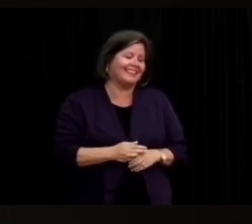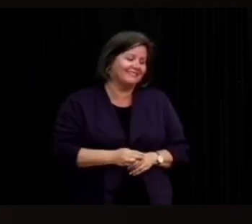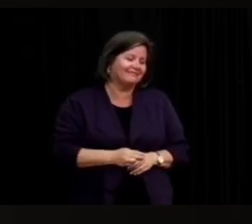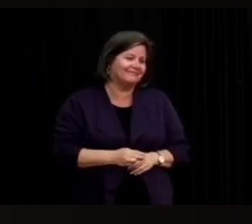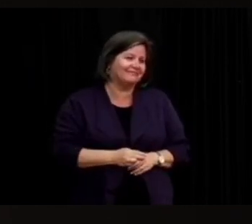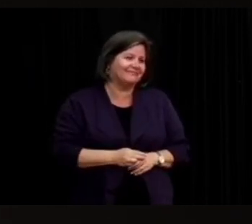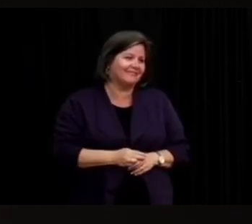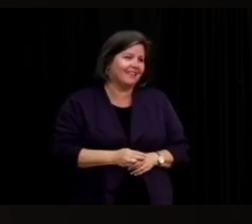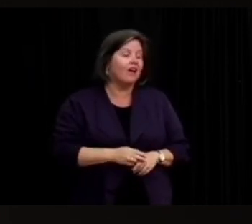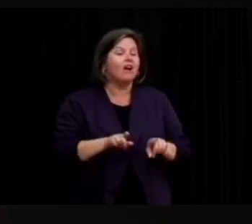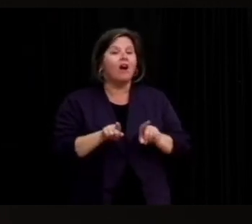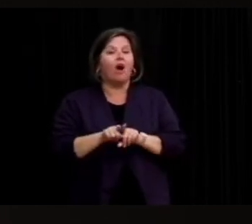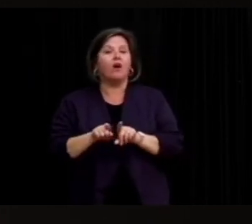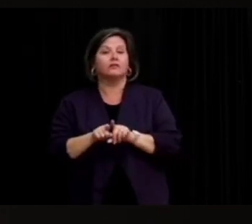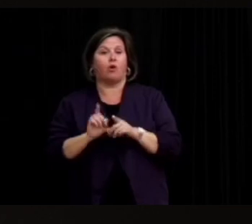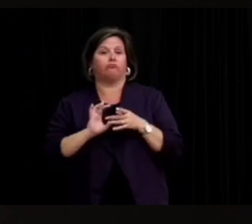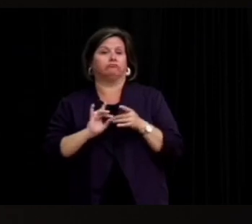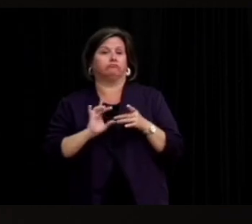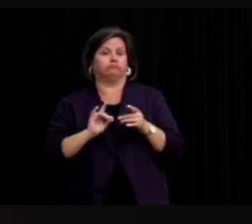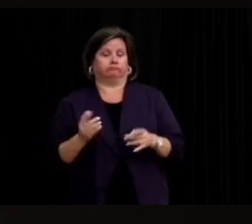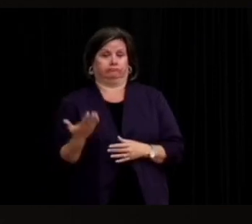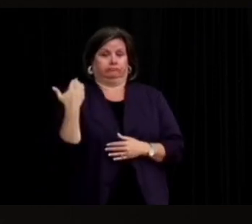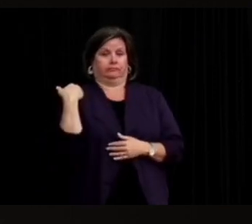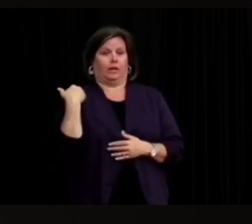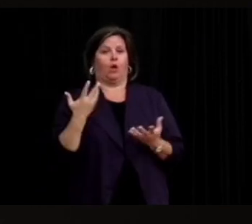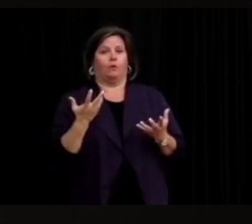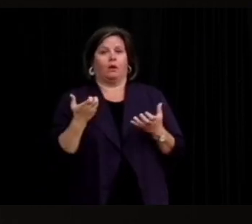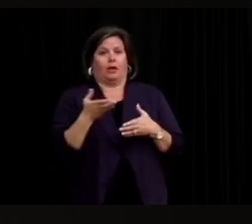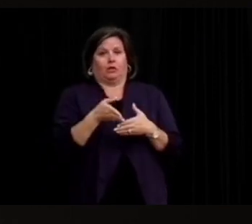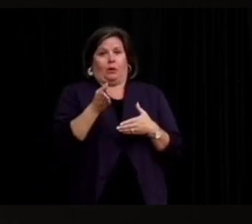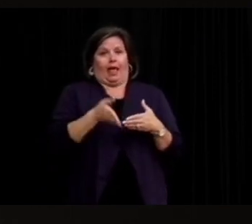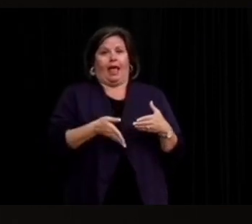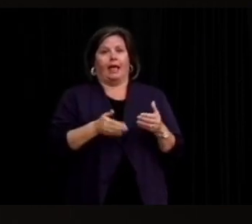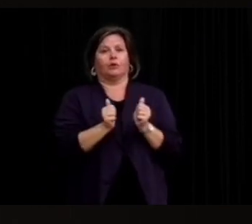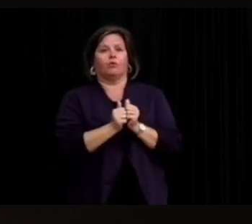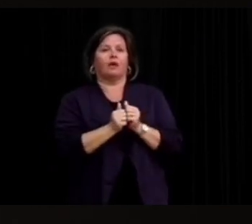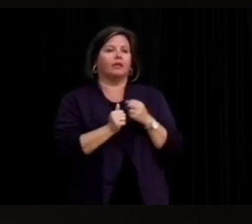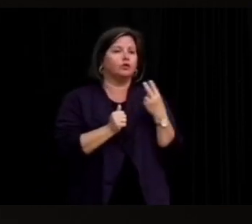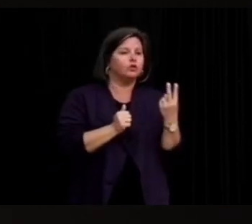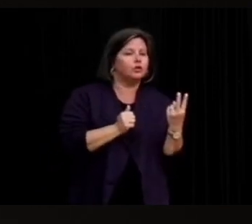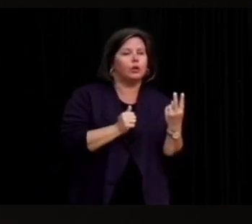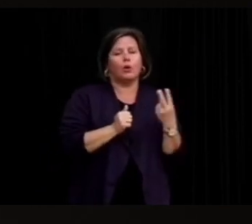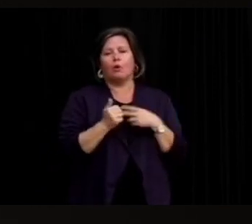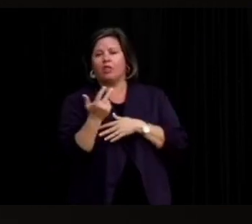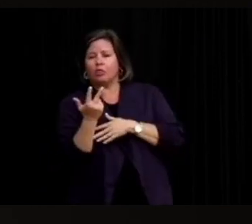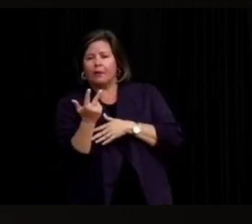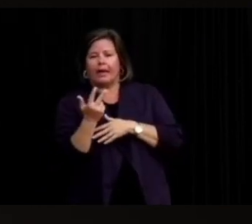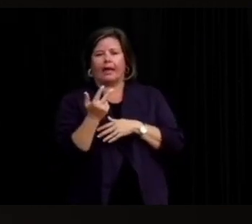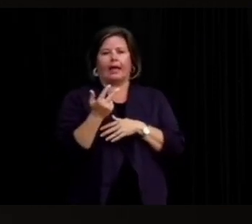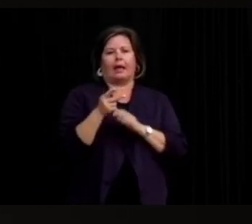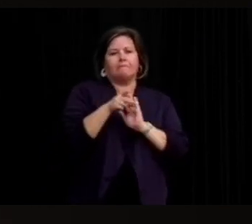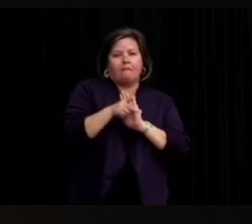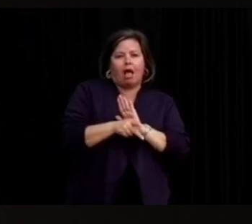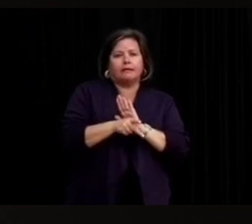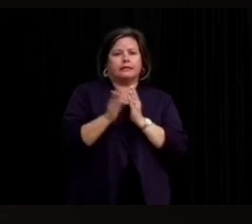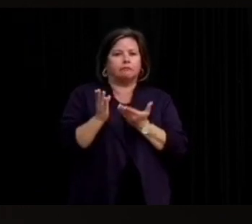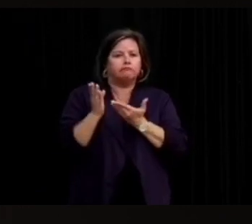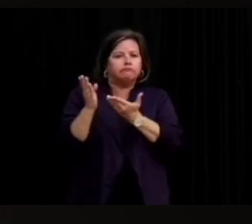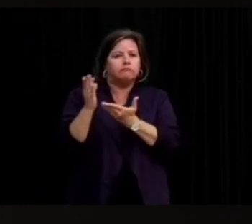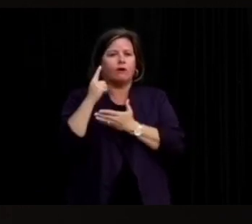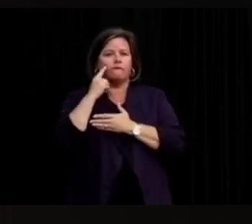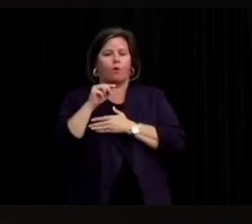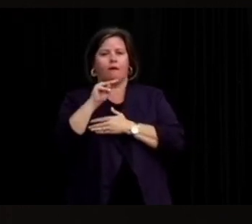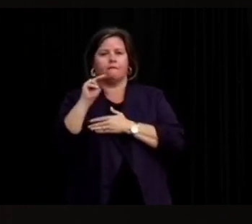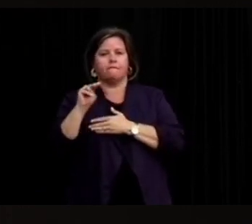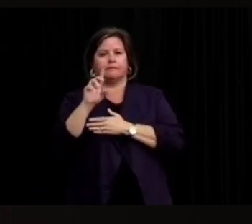I mentioned earlier that we wanted to end the session with 2 to 3 policy recommendations for the Michigan Civil Rights